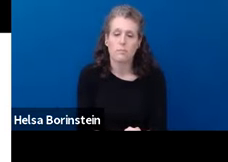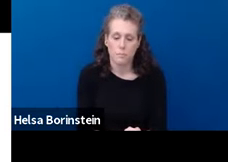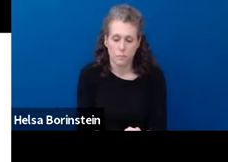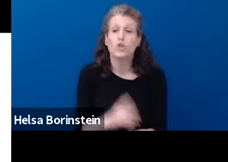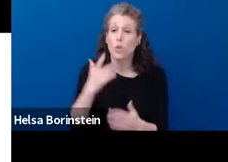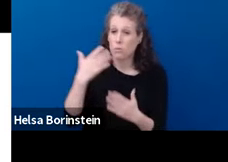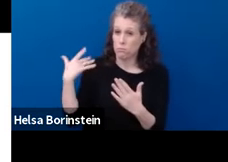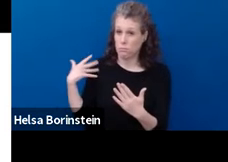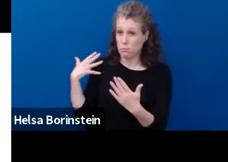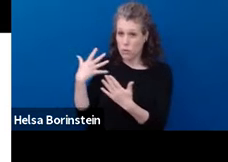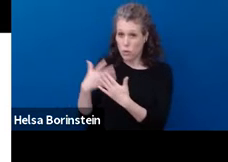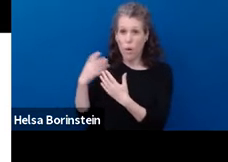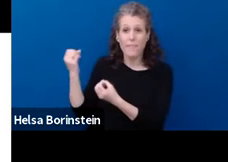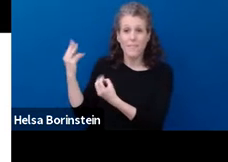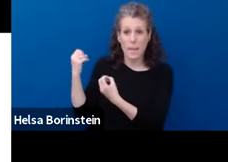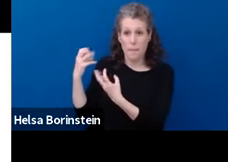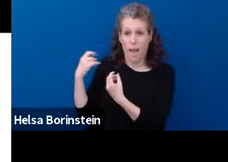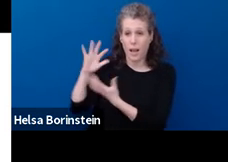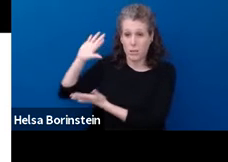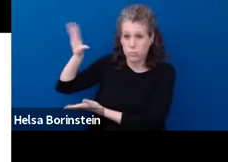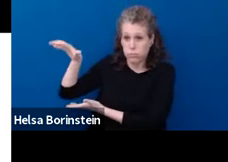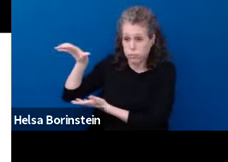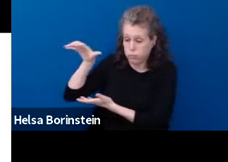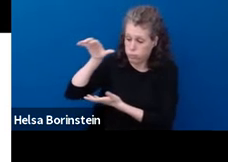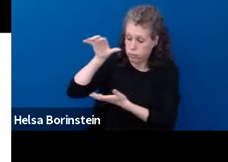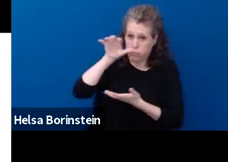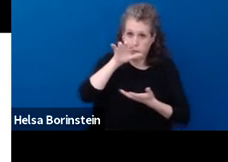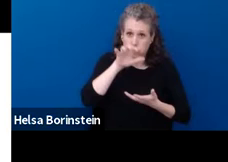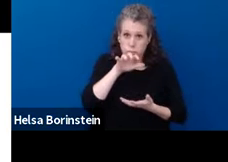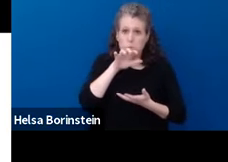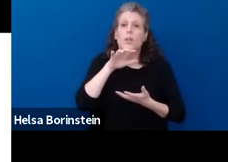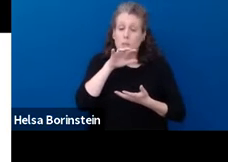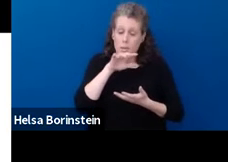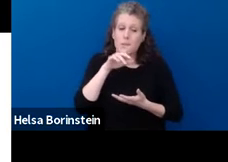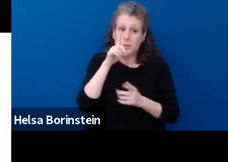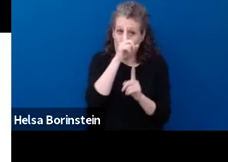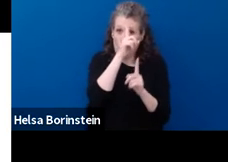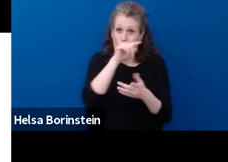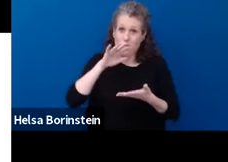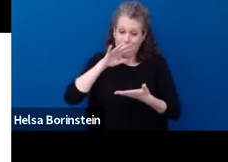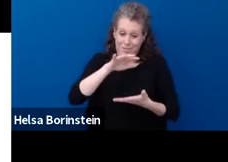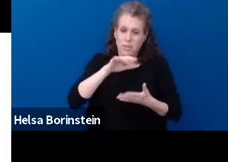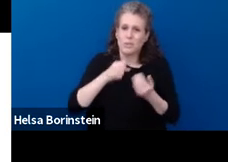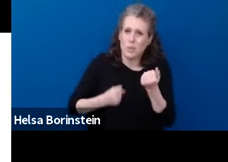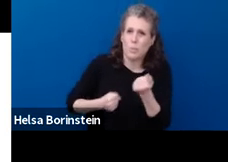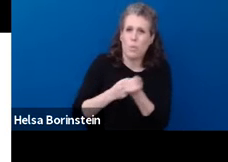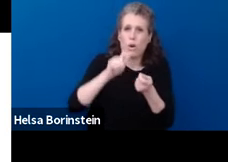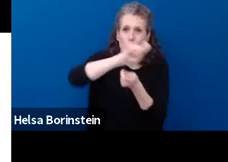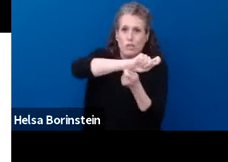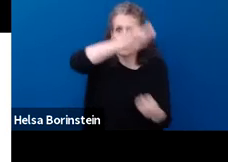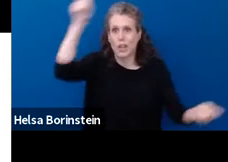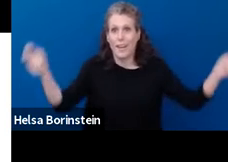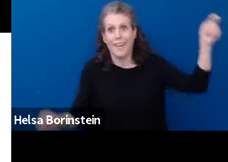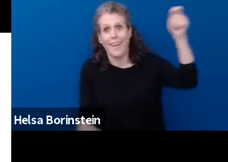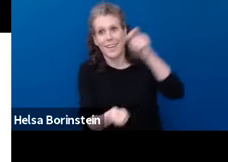we have received from now, and we try really to make a bigger change with this next